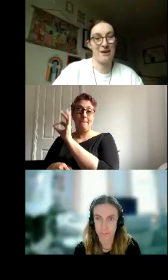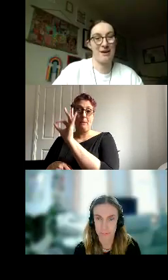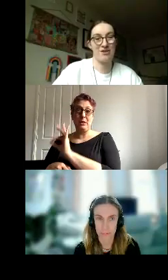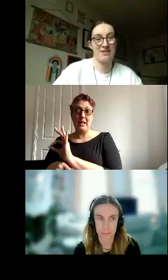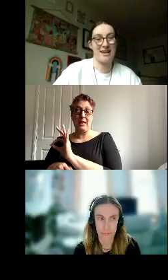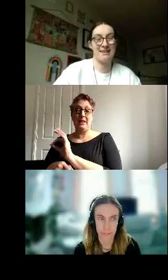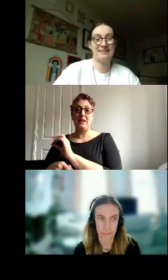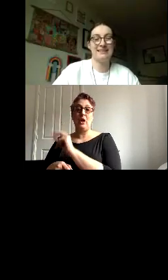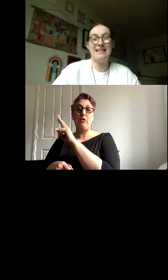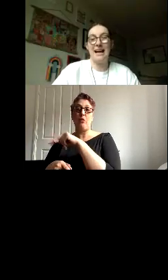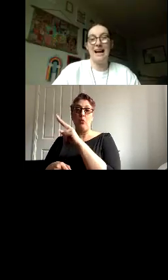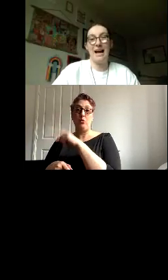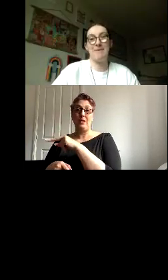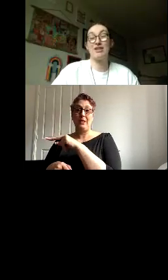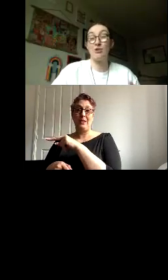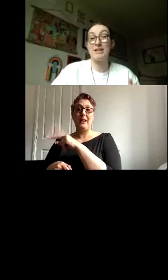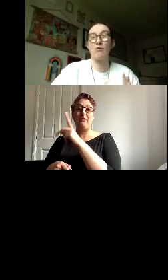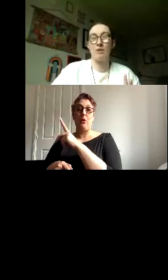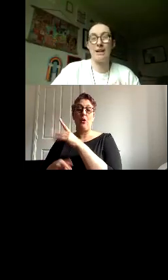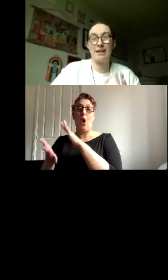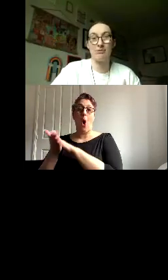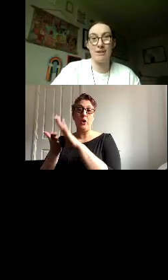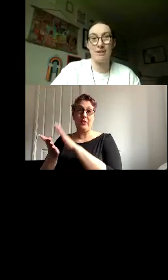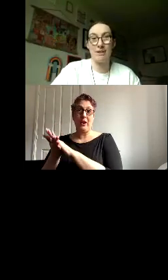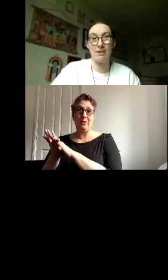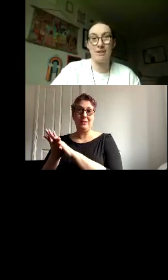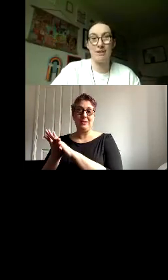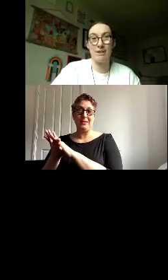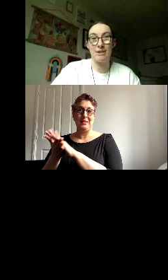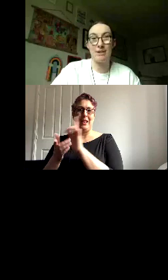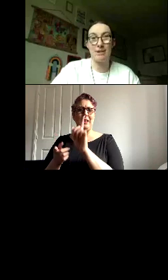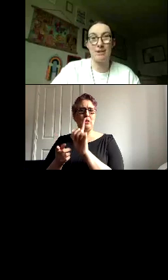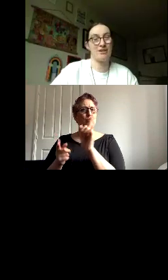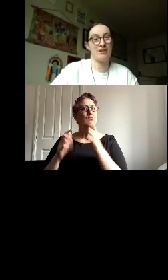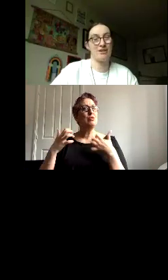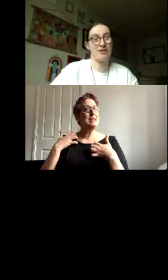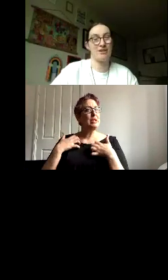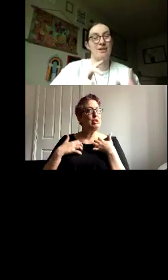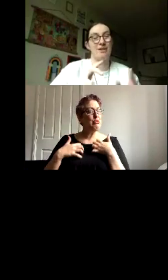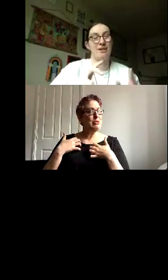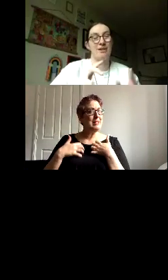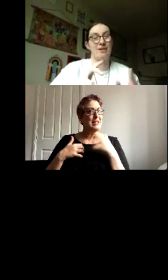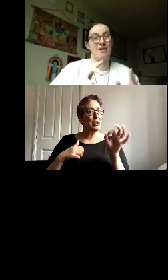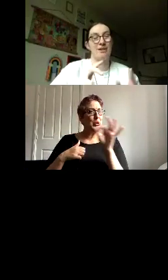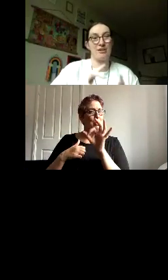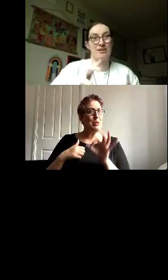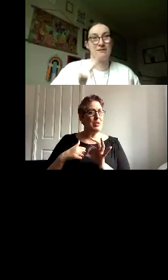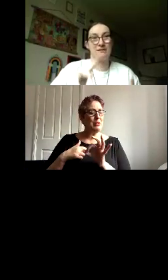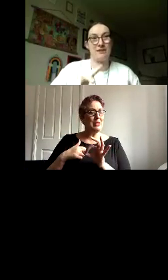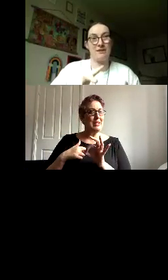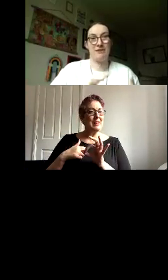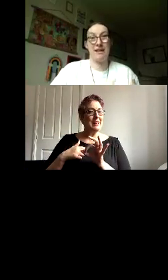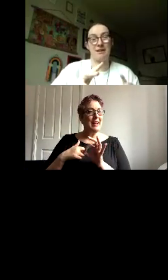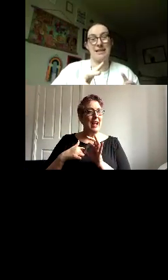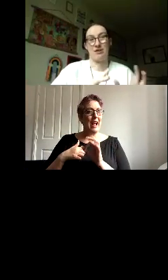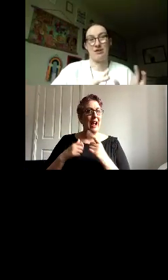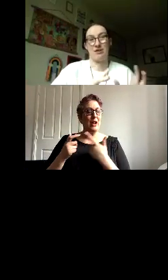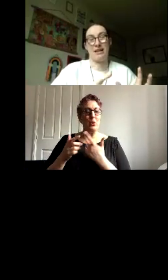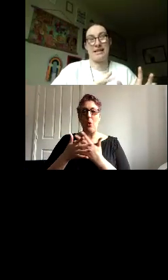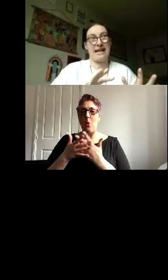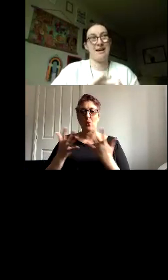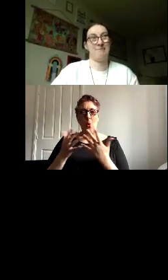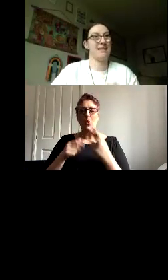so much, Izzy. This is always a really, really interesting question. I do Deaf Insight